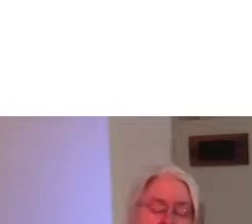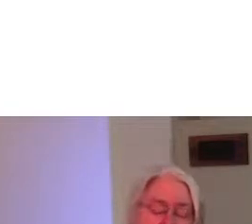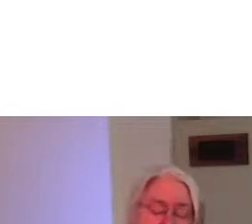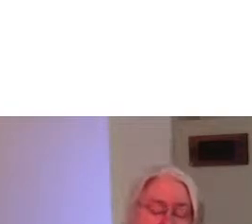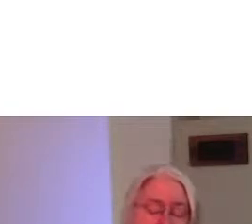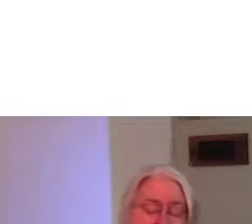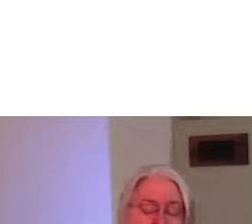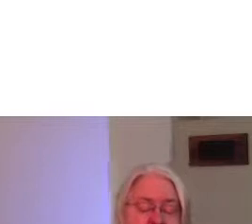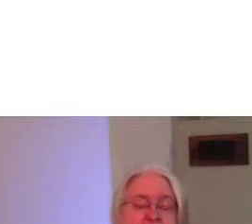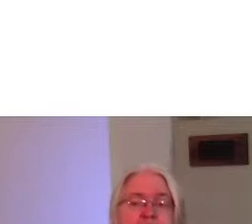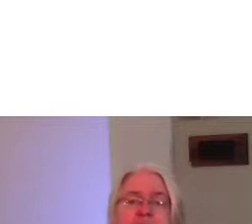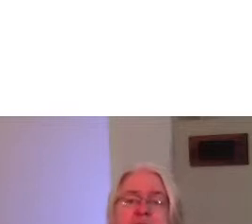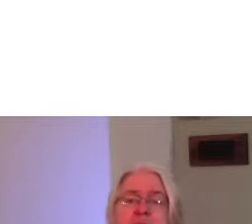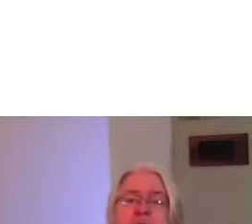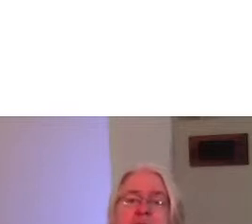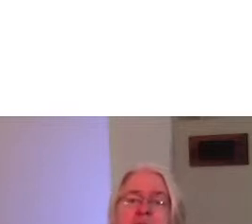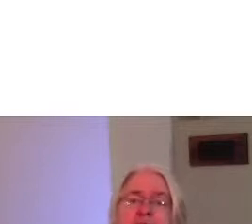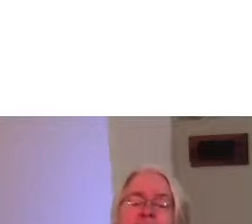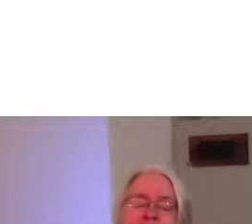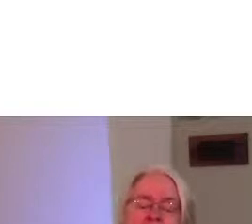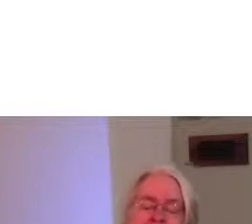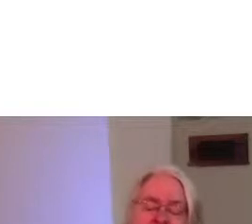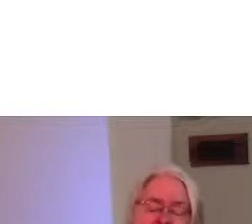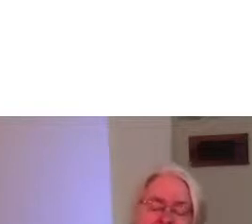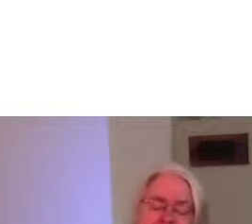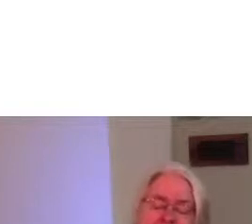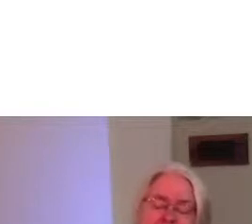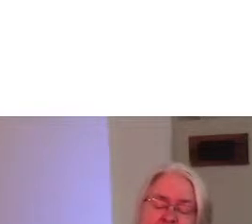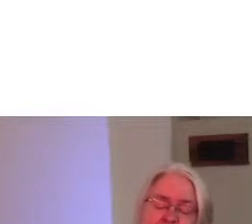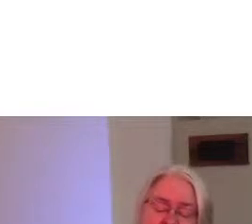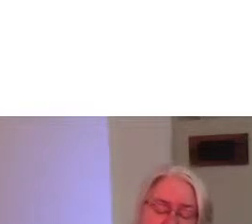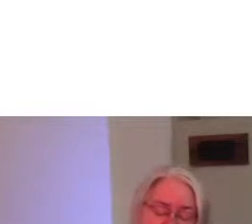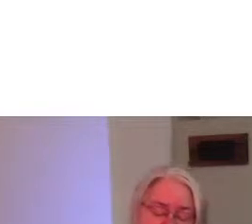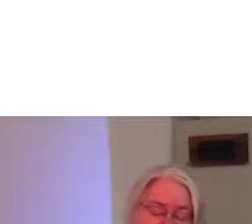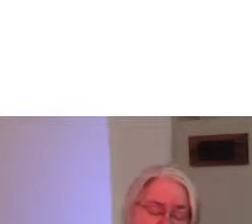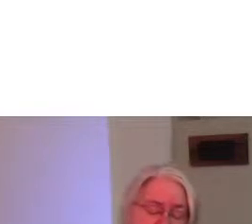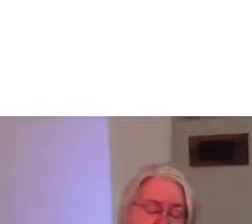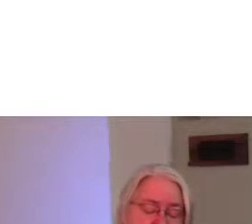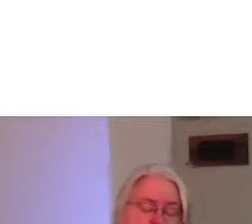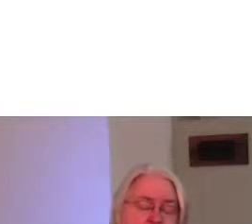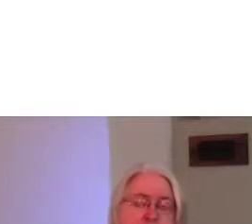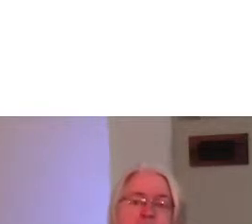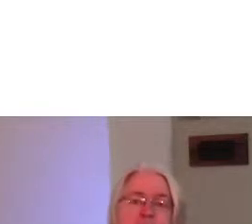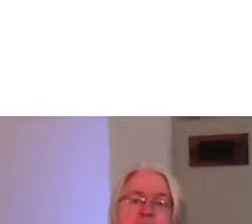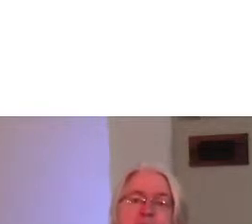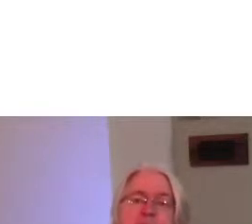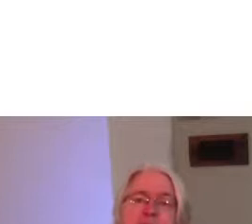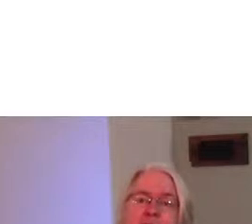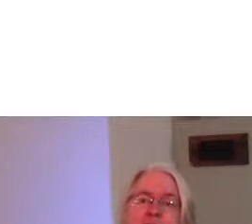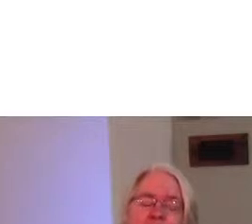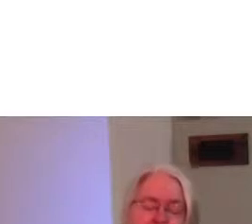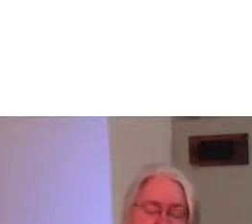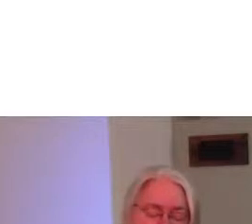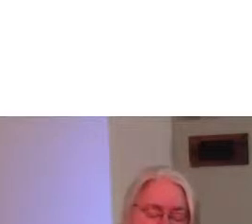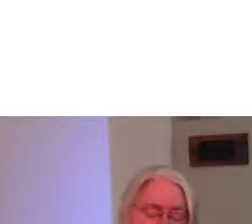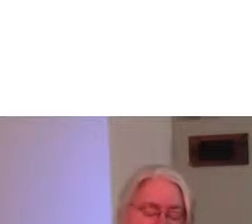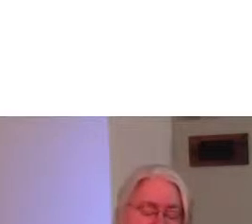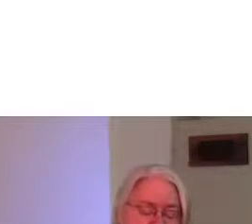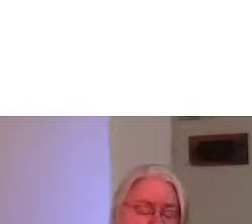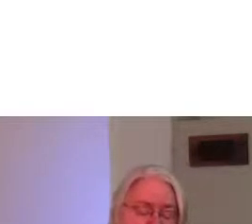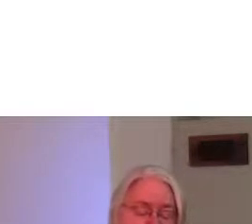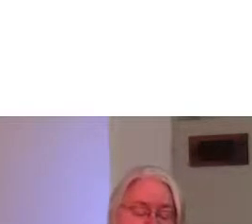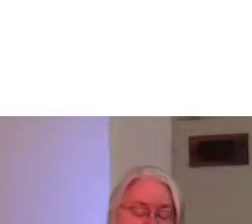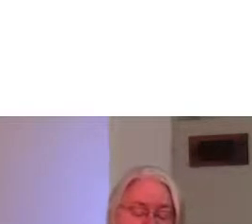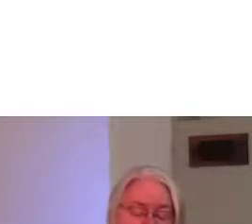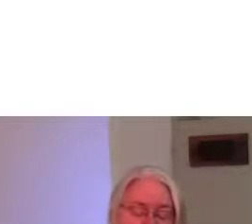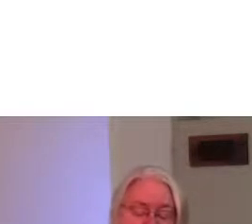own. And we believe in life and in the strength of